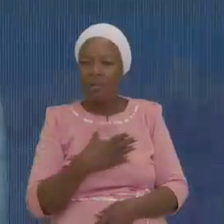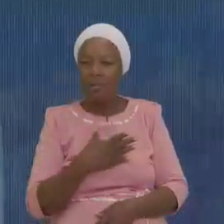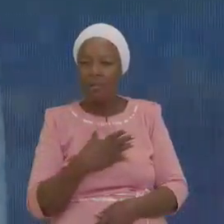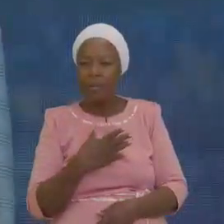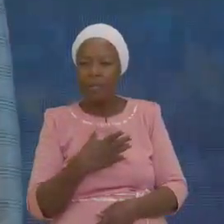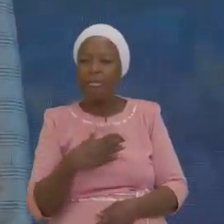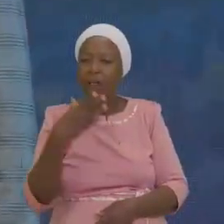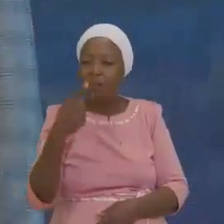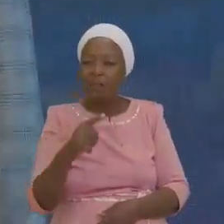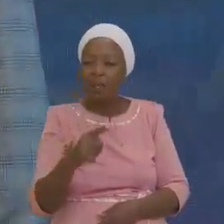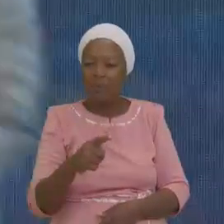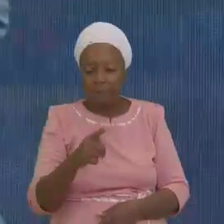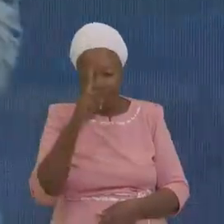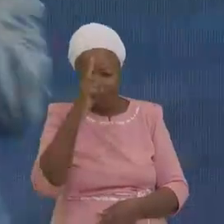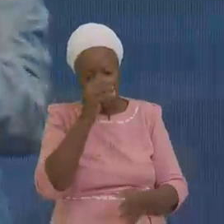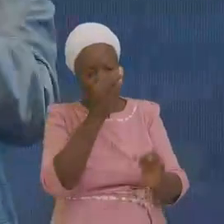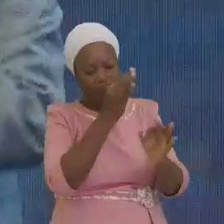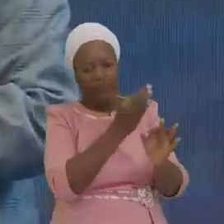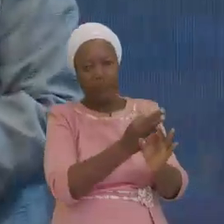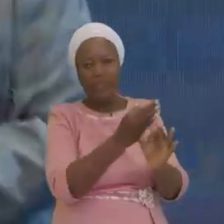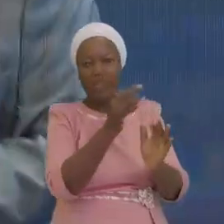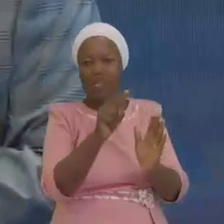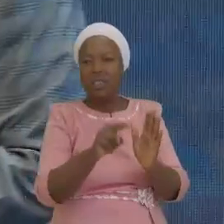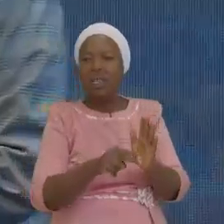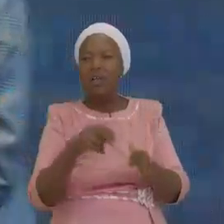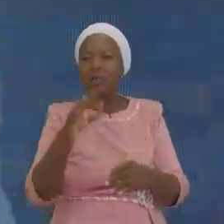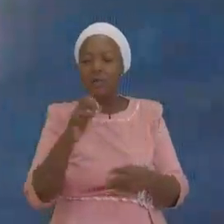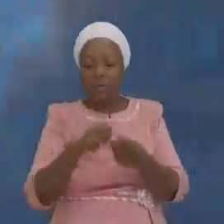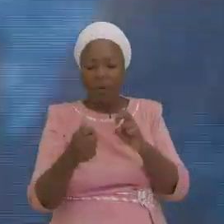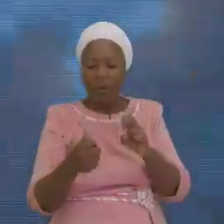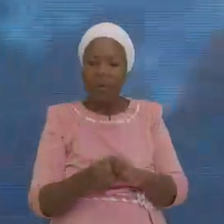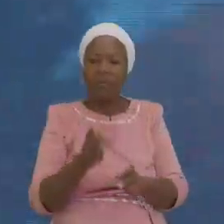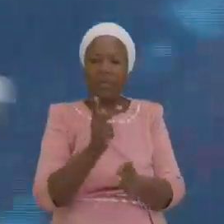The faithlessness of the problem keeper.